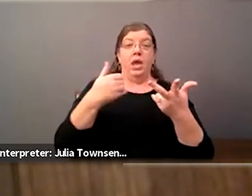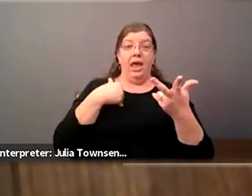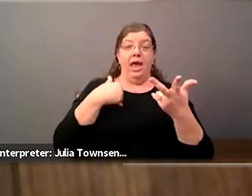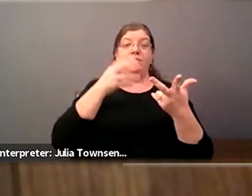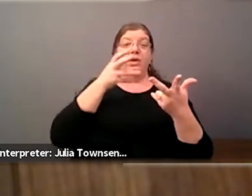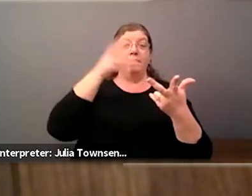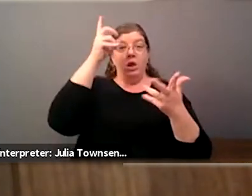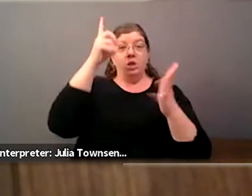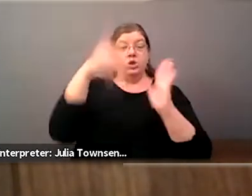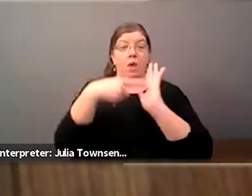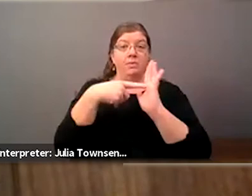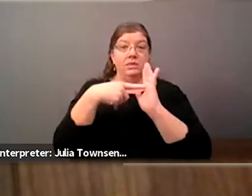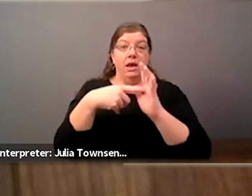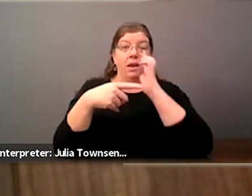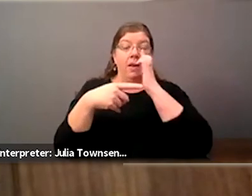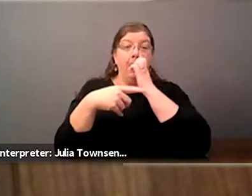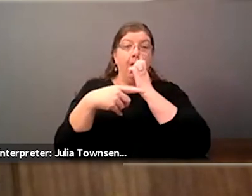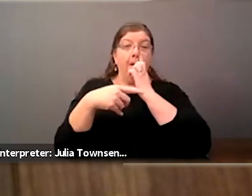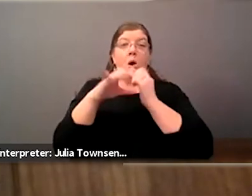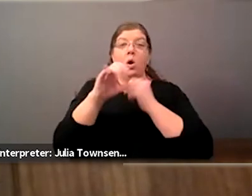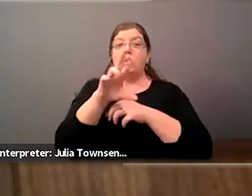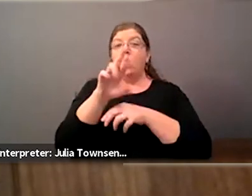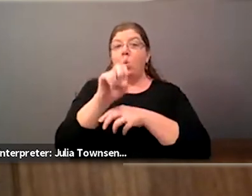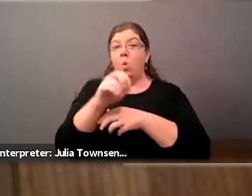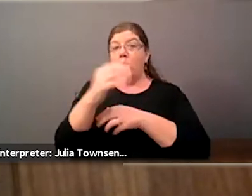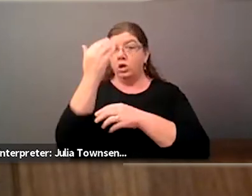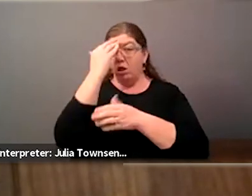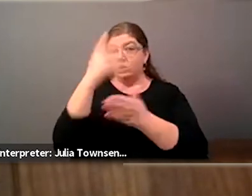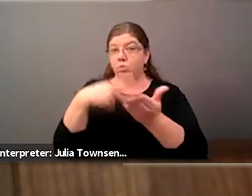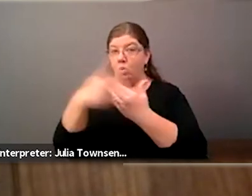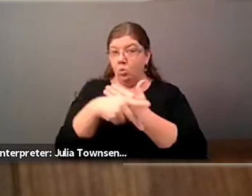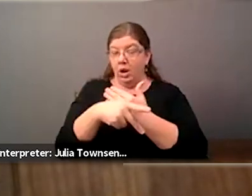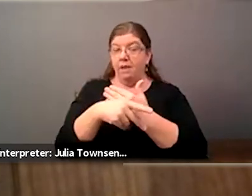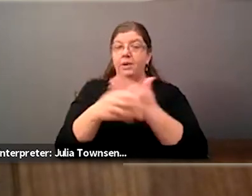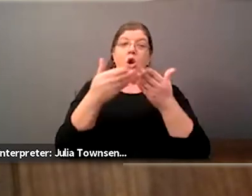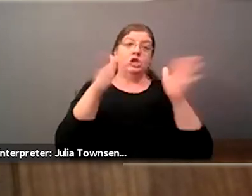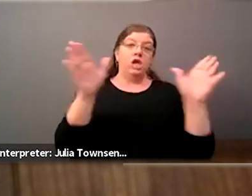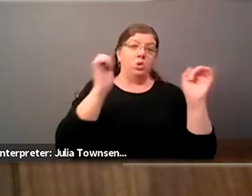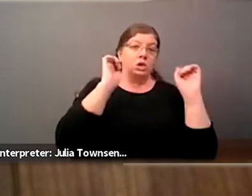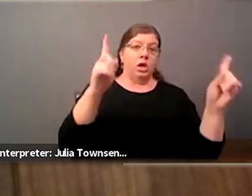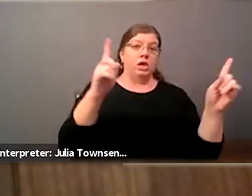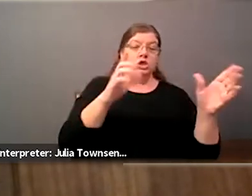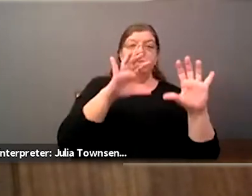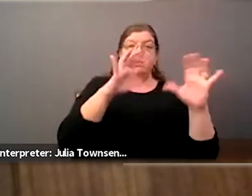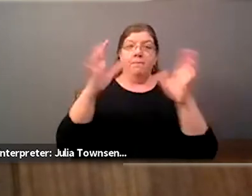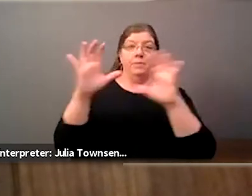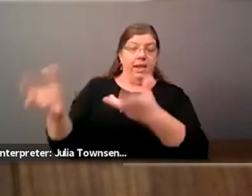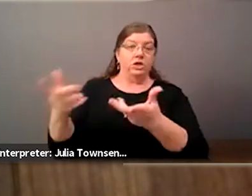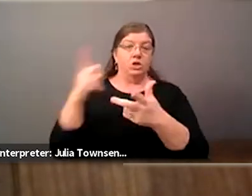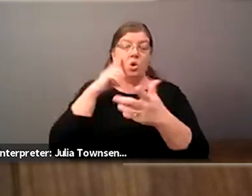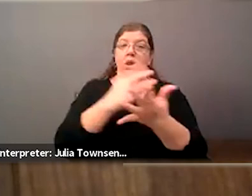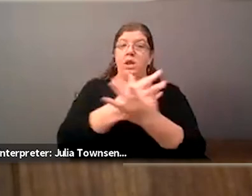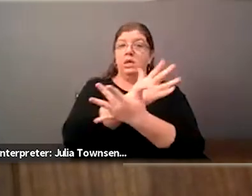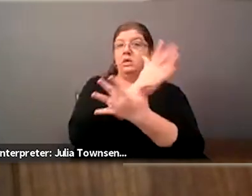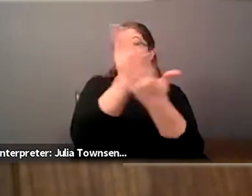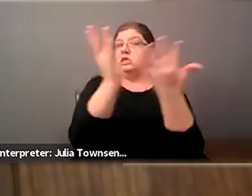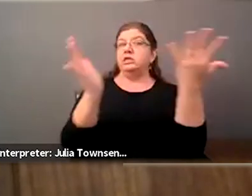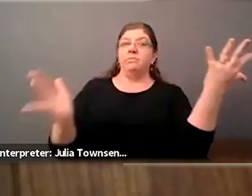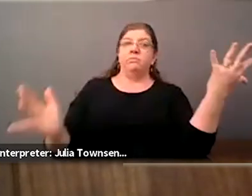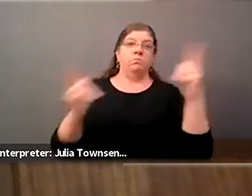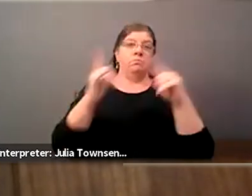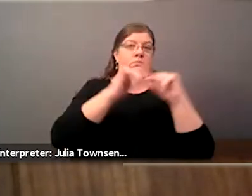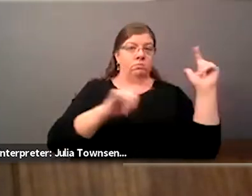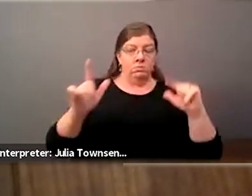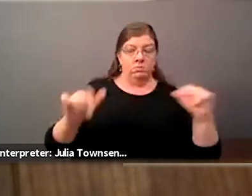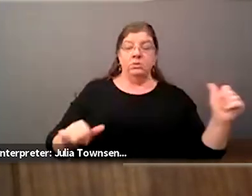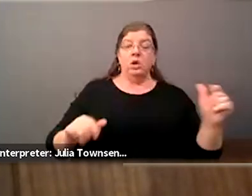parents representative of our core knowledge program and our general uh general education population so the entire spectrum and uh and we